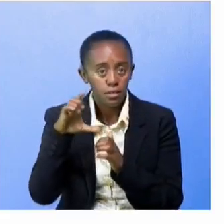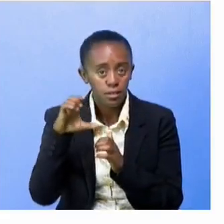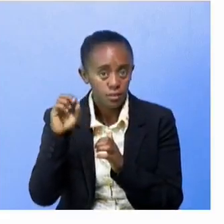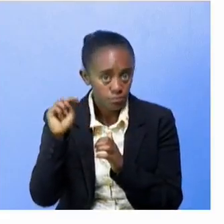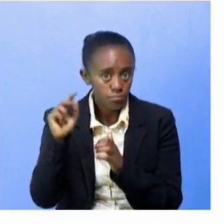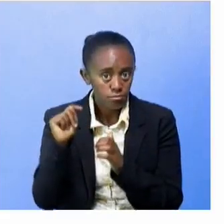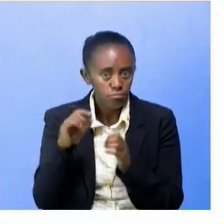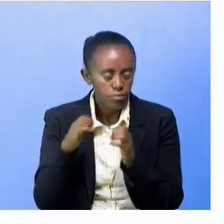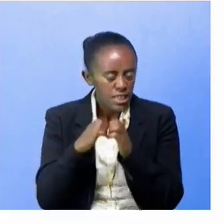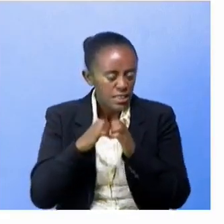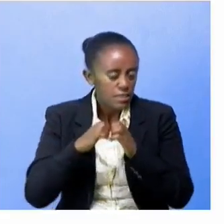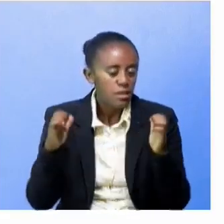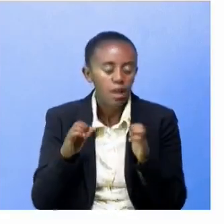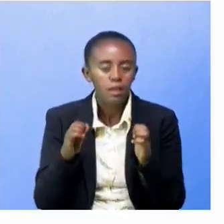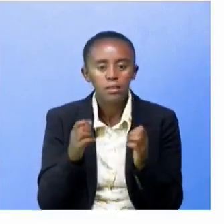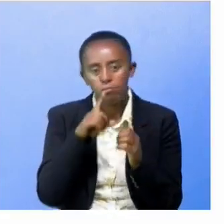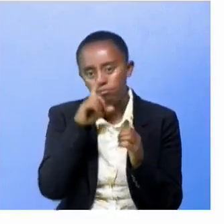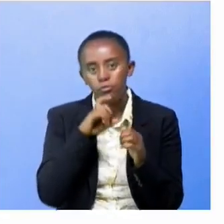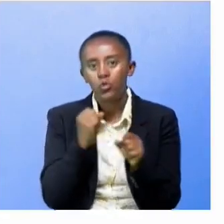job